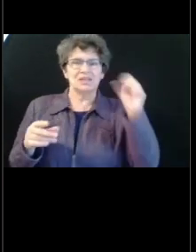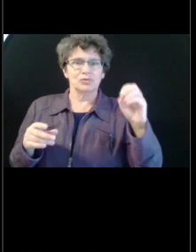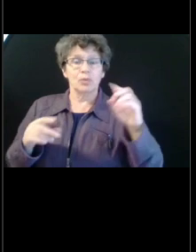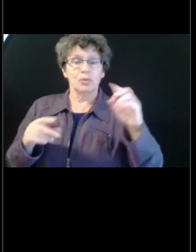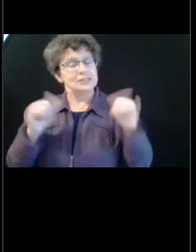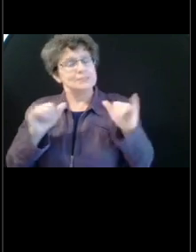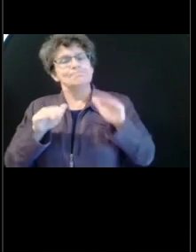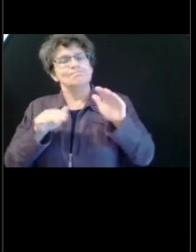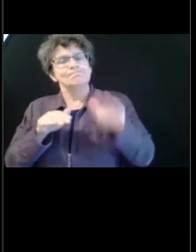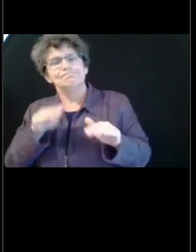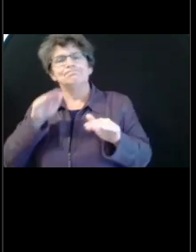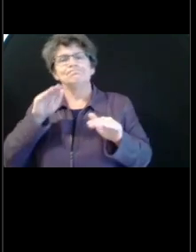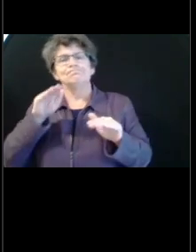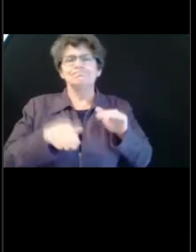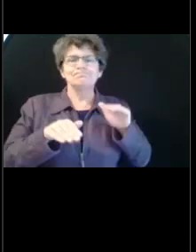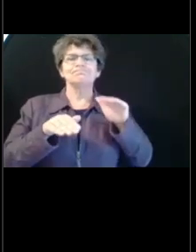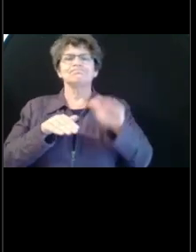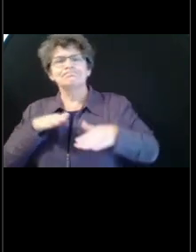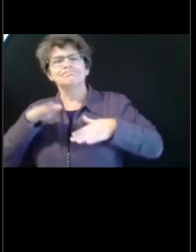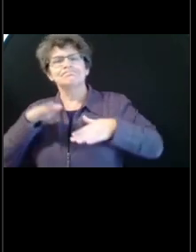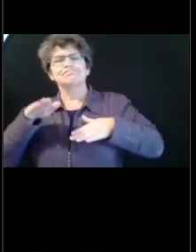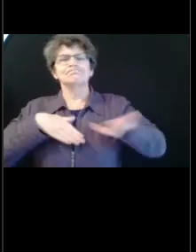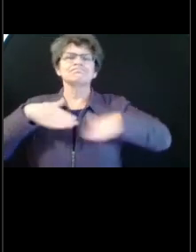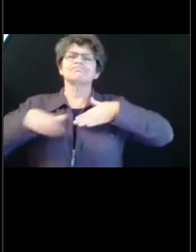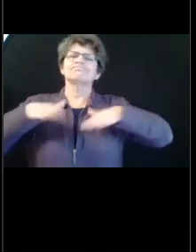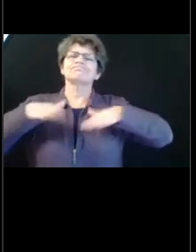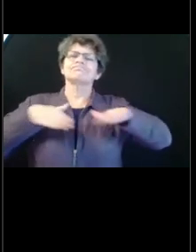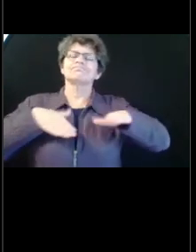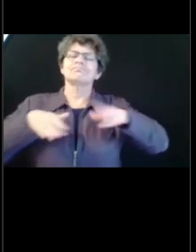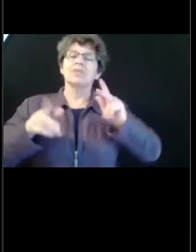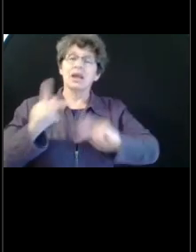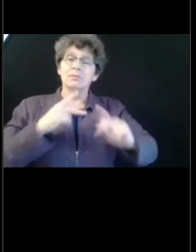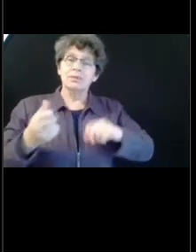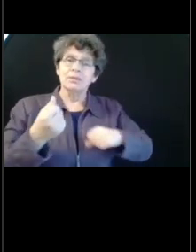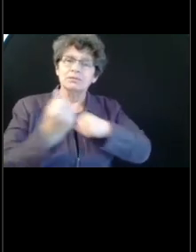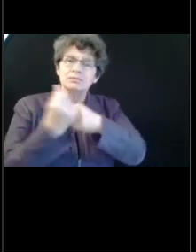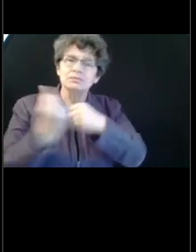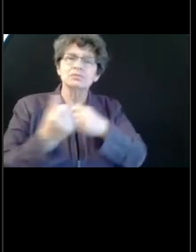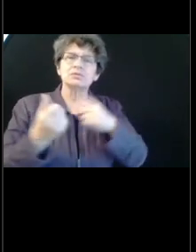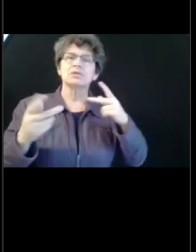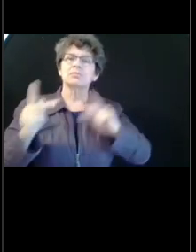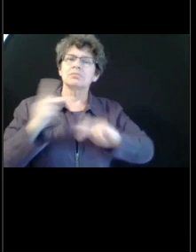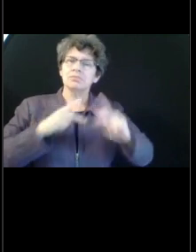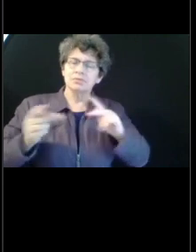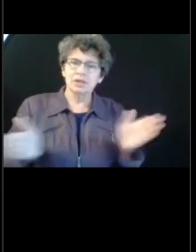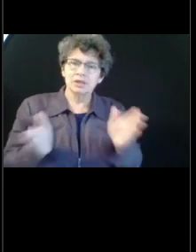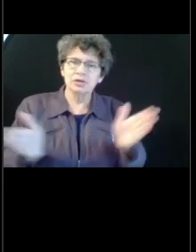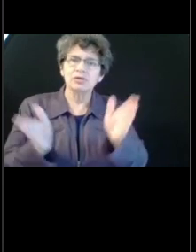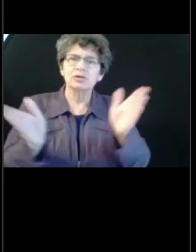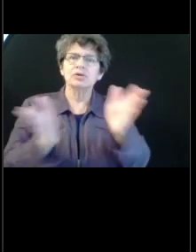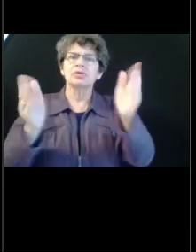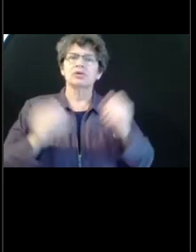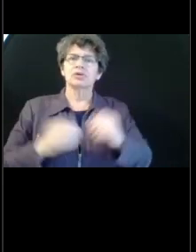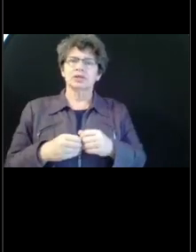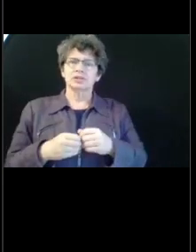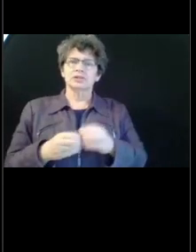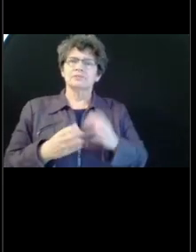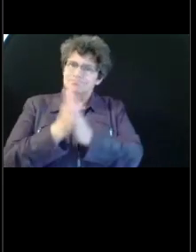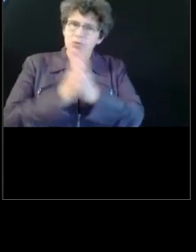and sharing it meant that he was encouraged, and he kept going, and he made his